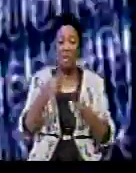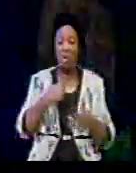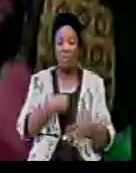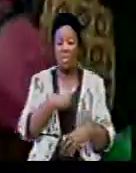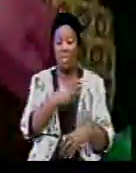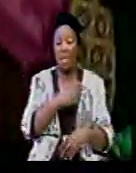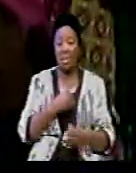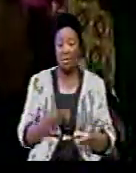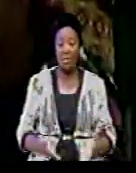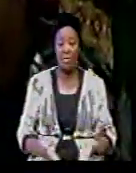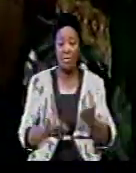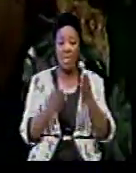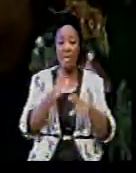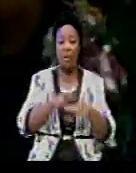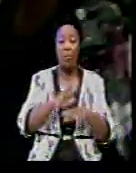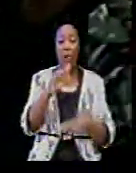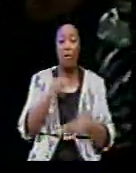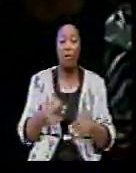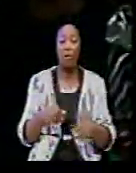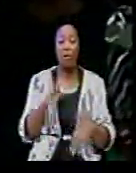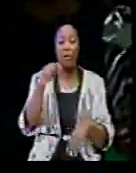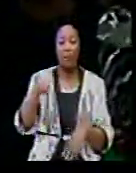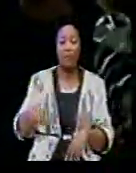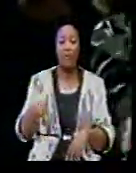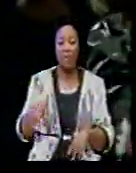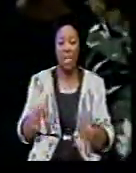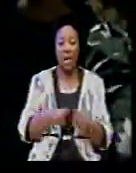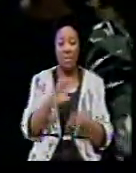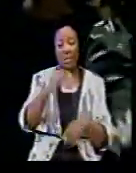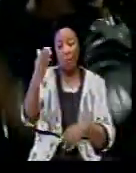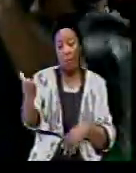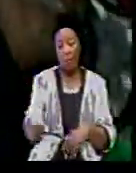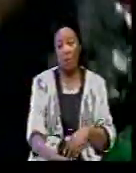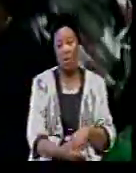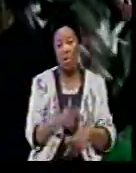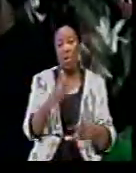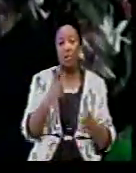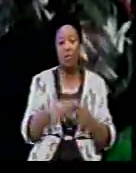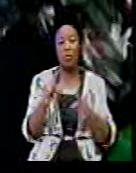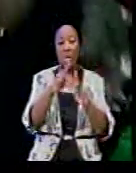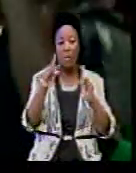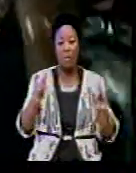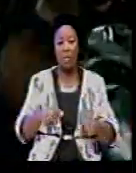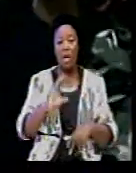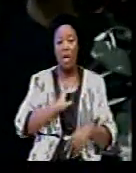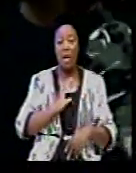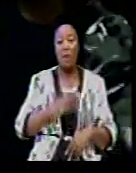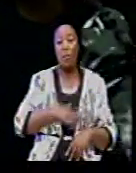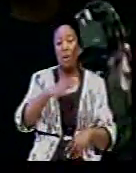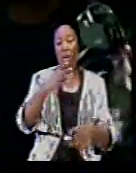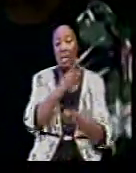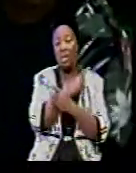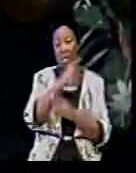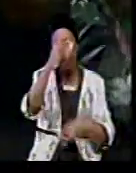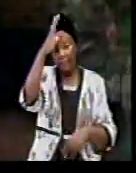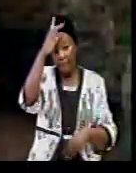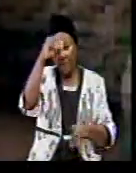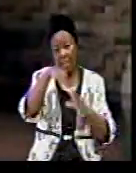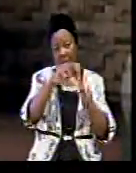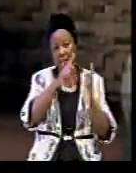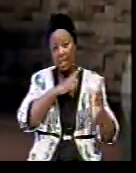still sitting down. Join me and rise on your feet as we welcome to the pulpit our